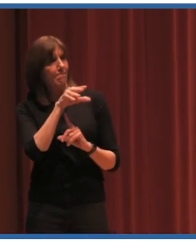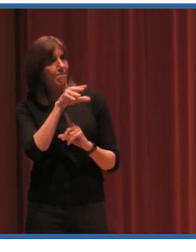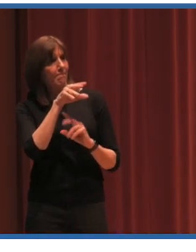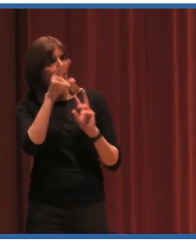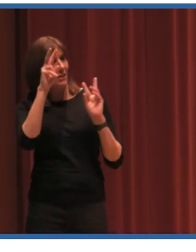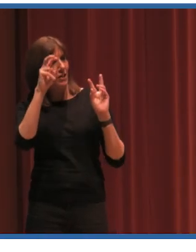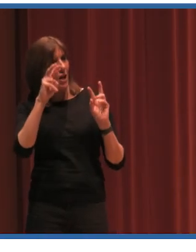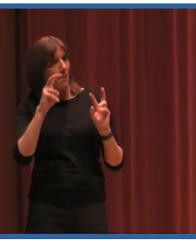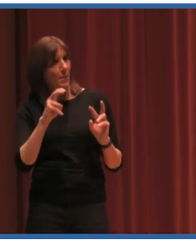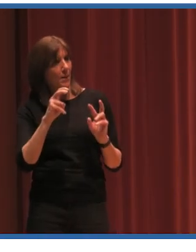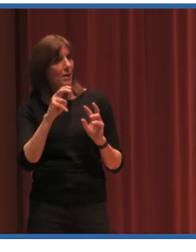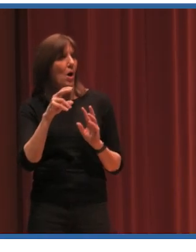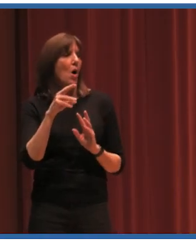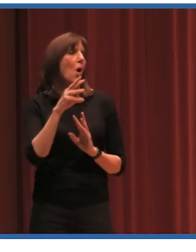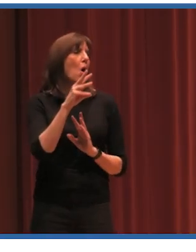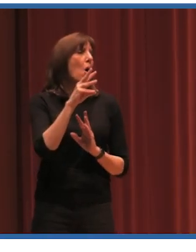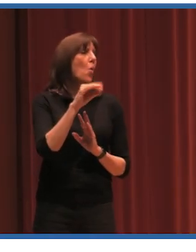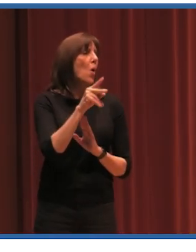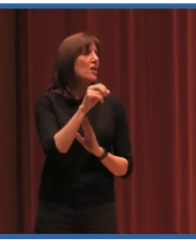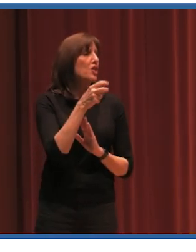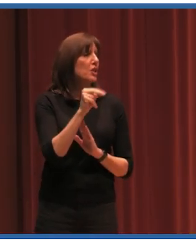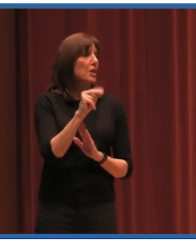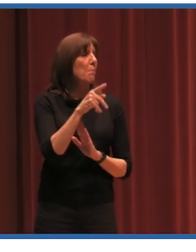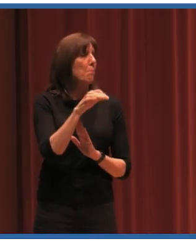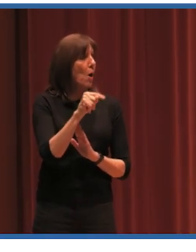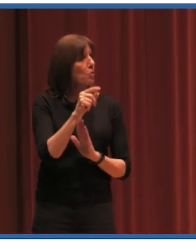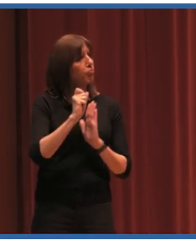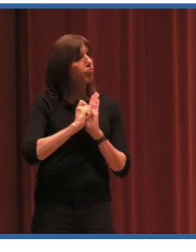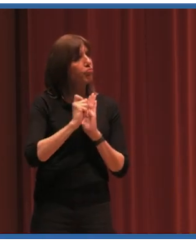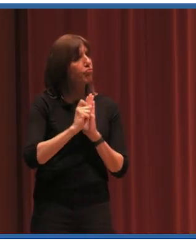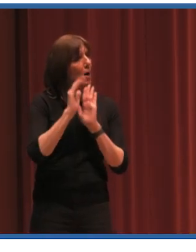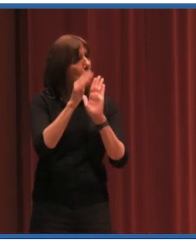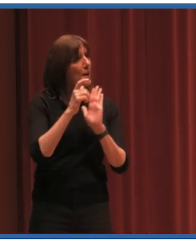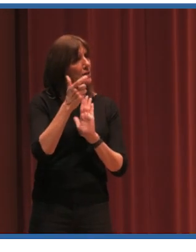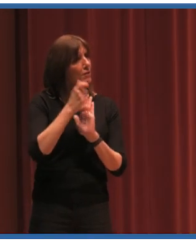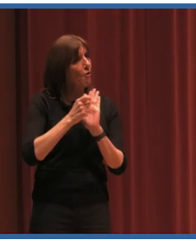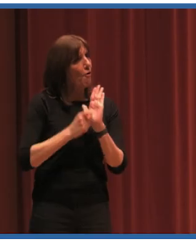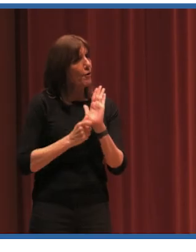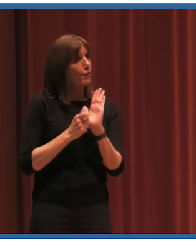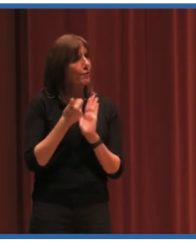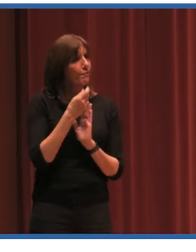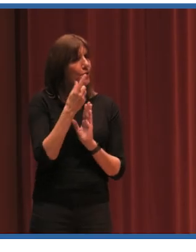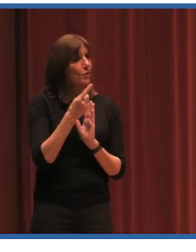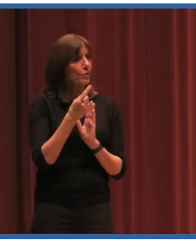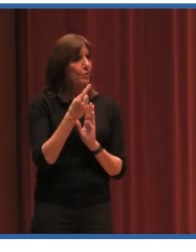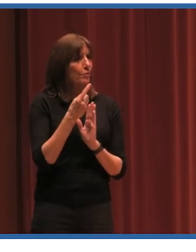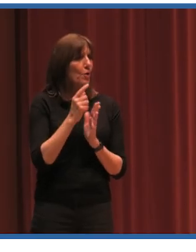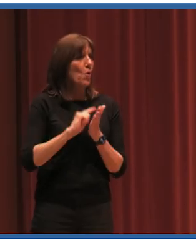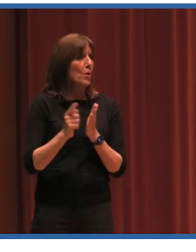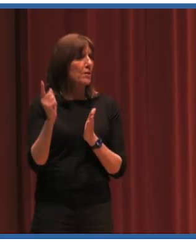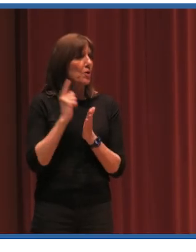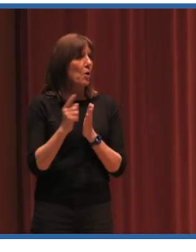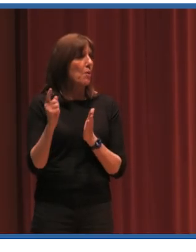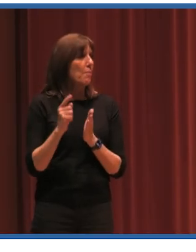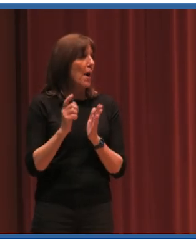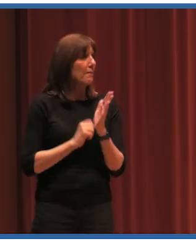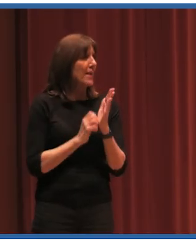So the Washington Post wrote an amazing story a few weeks ago about how cancer rates in the six